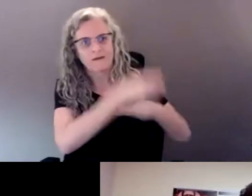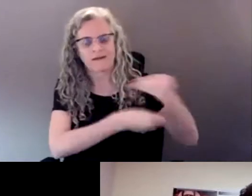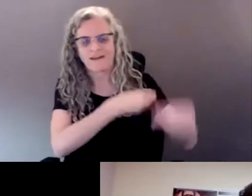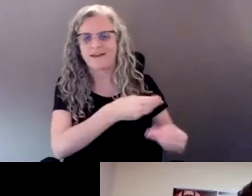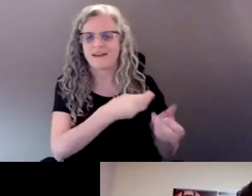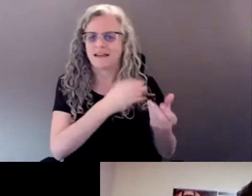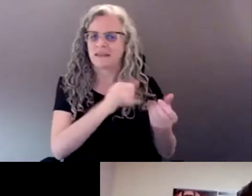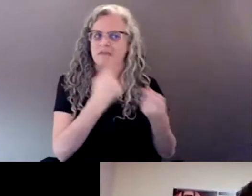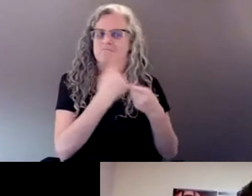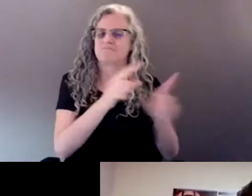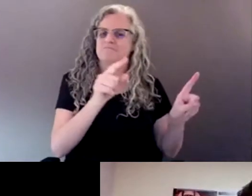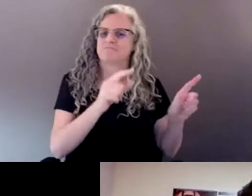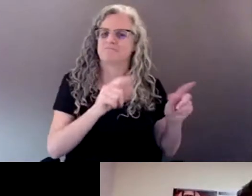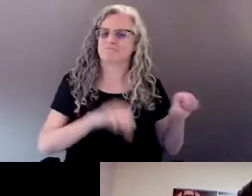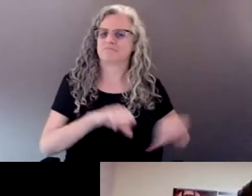And that's not